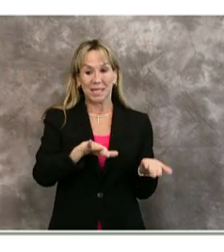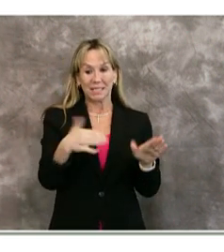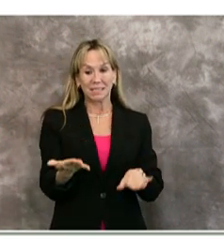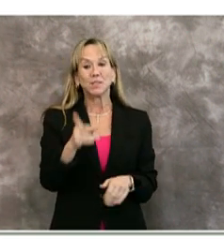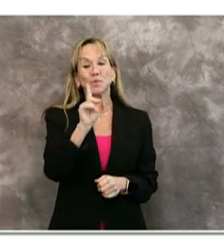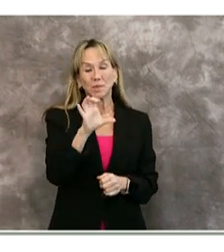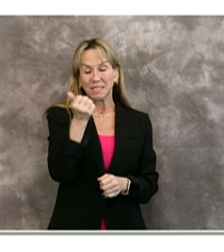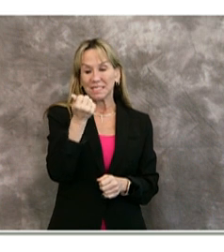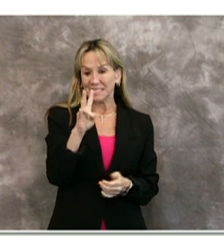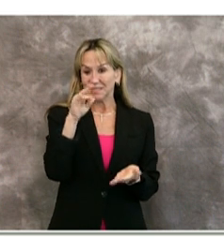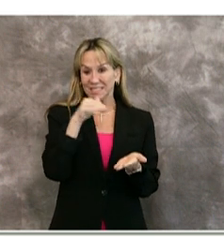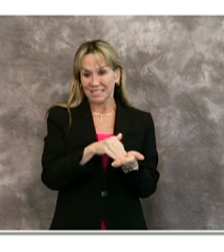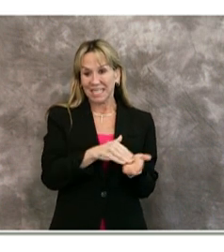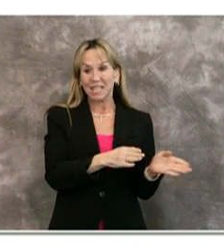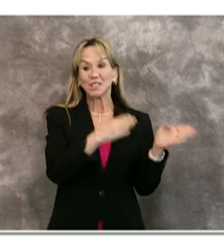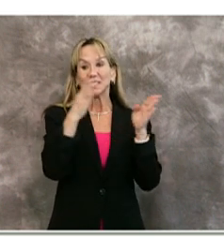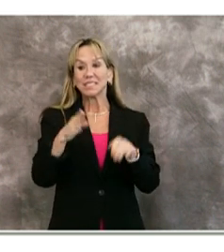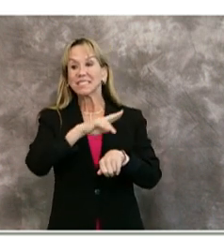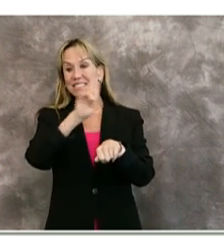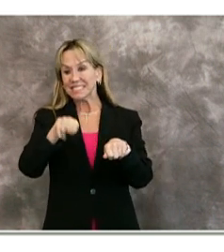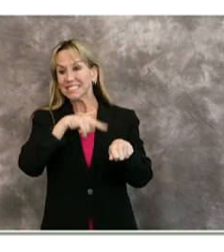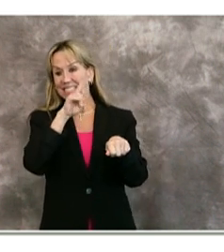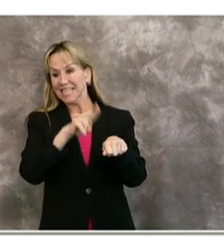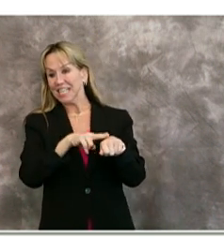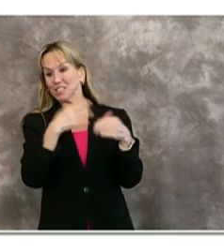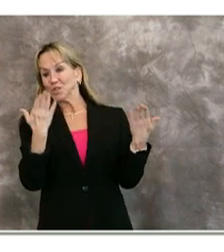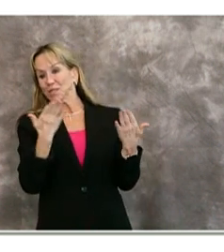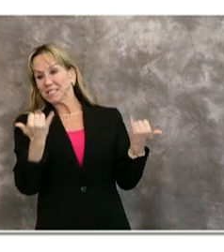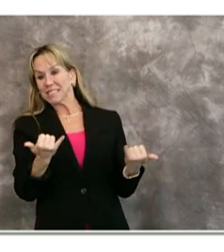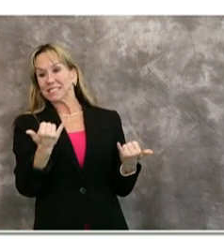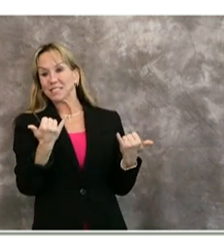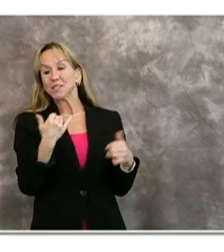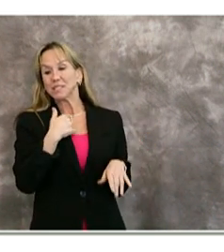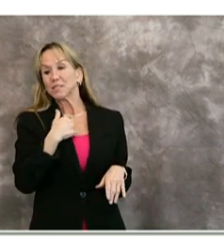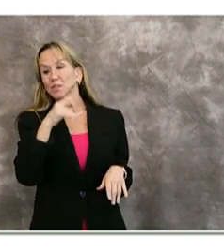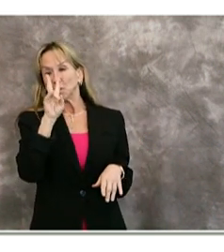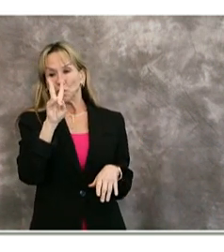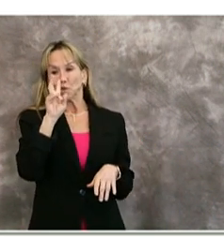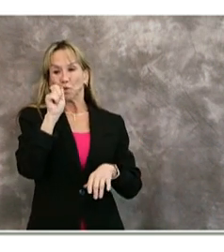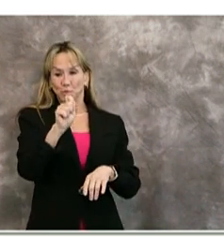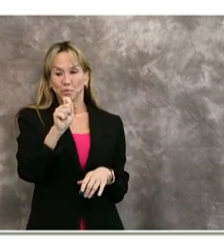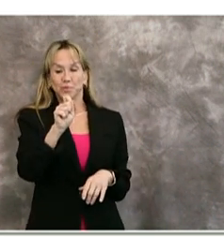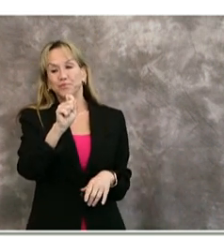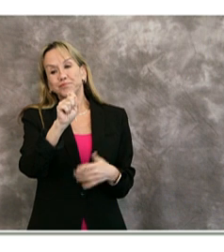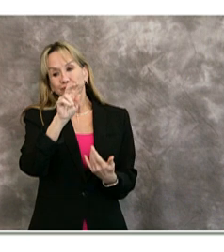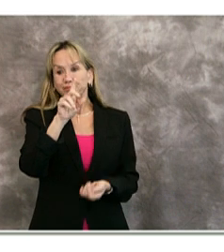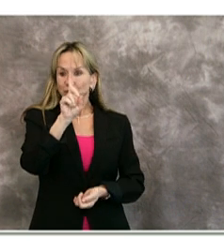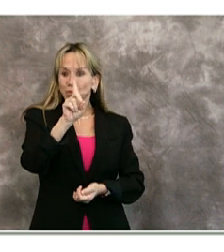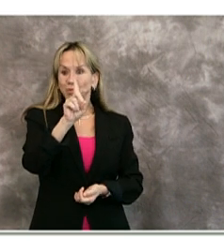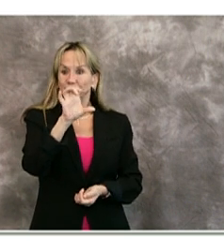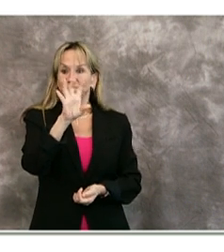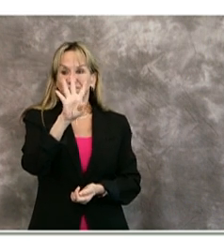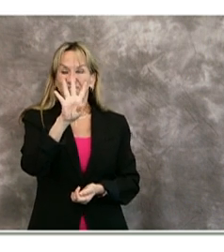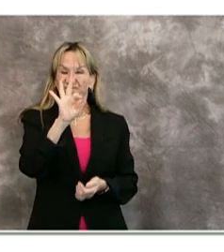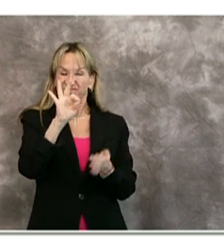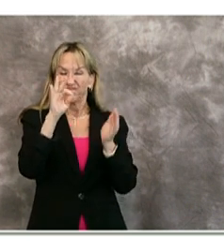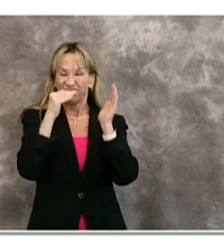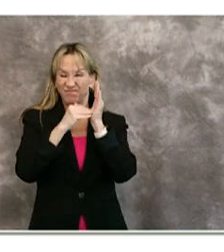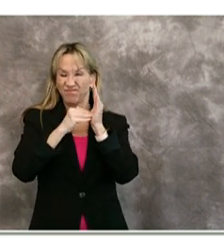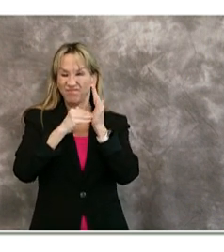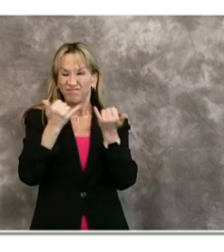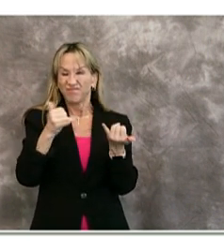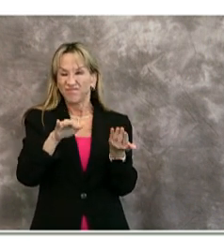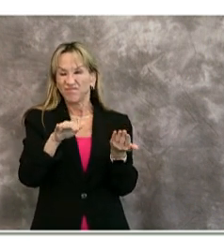is reporting over 159,000 positive cases, which is 2% of the global number, and includes